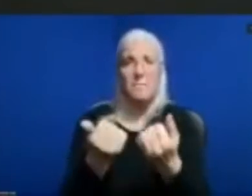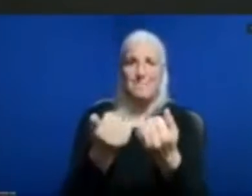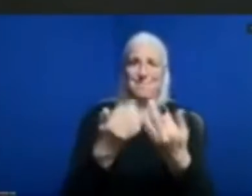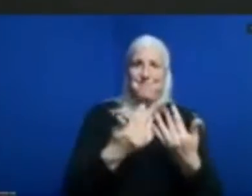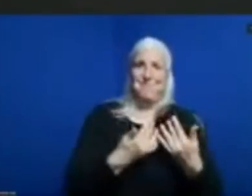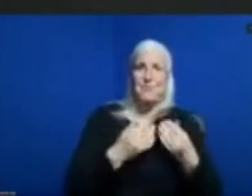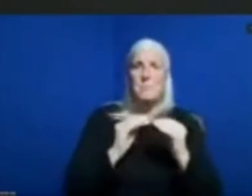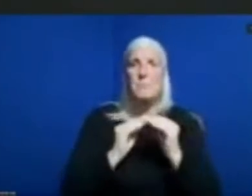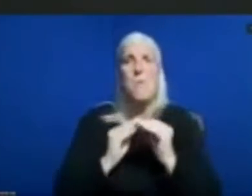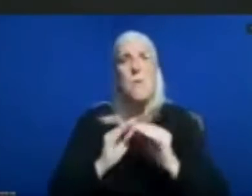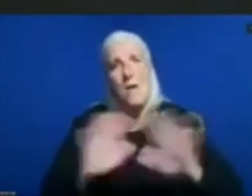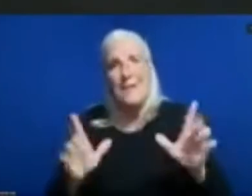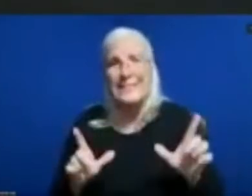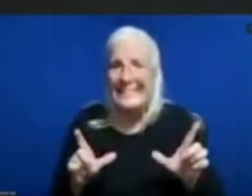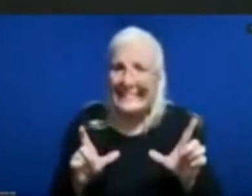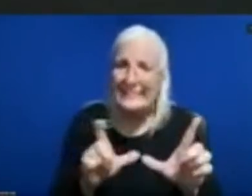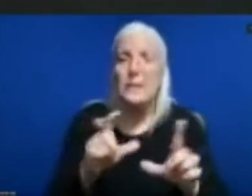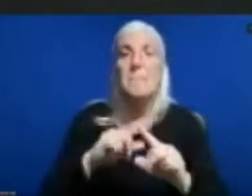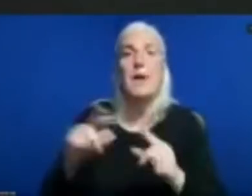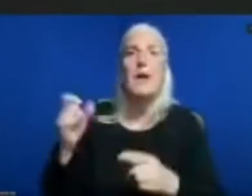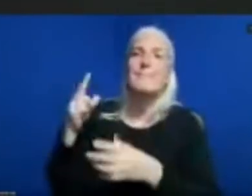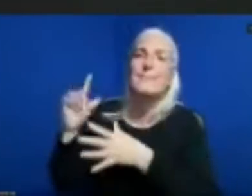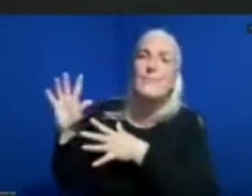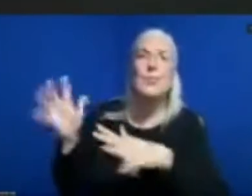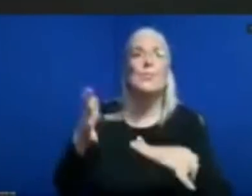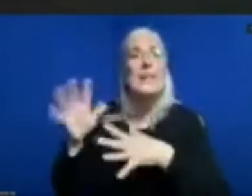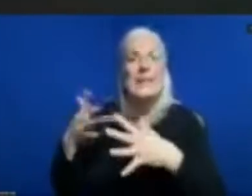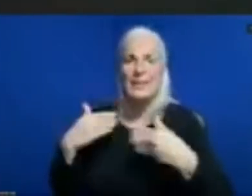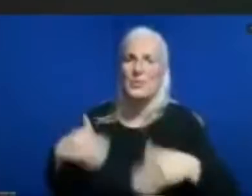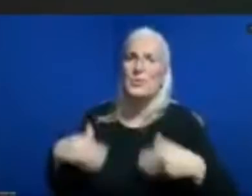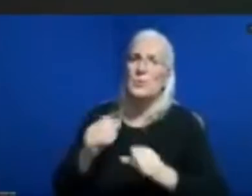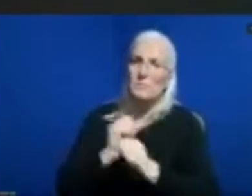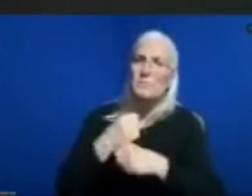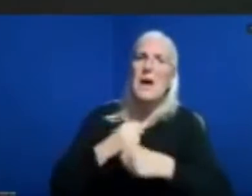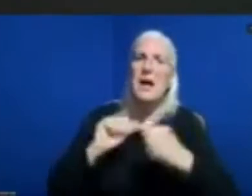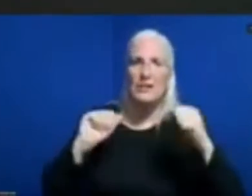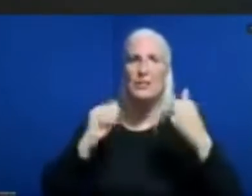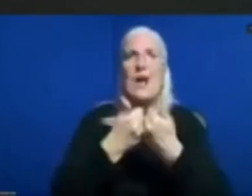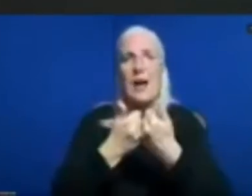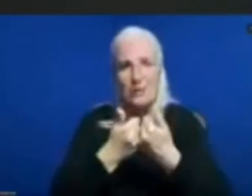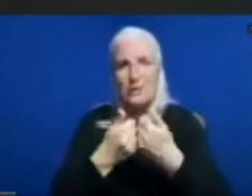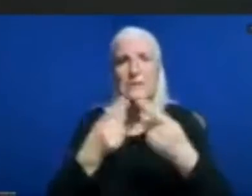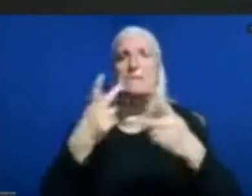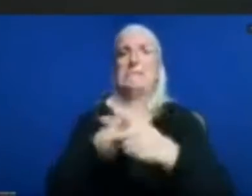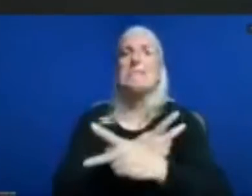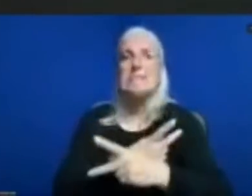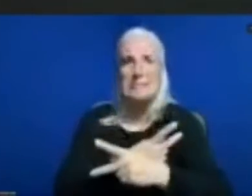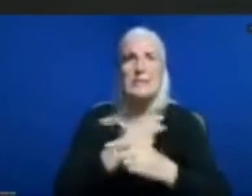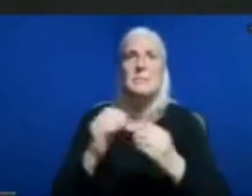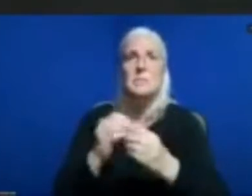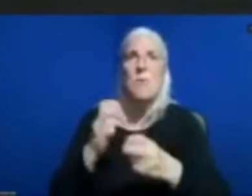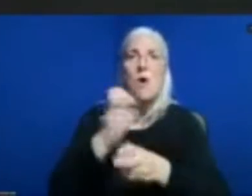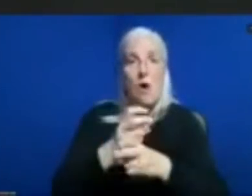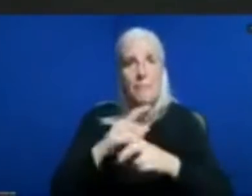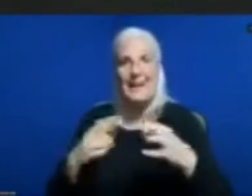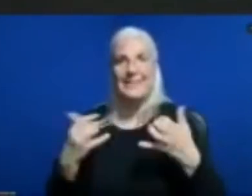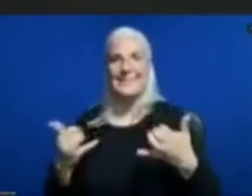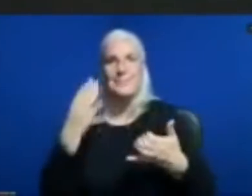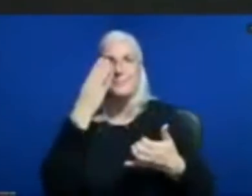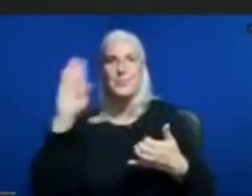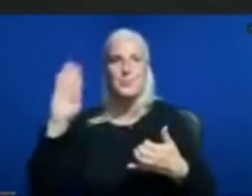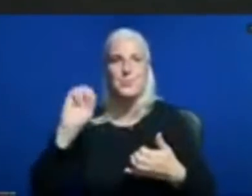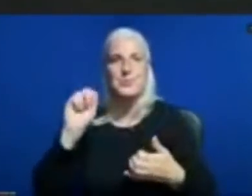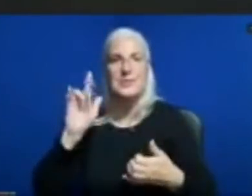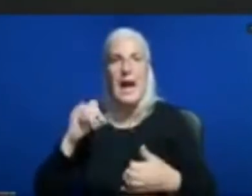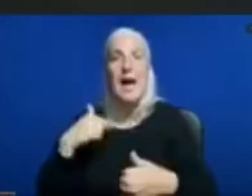several areas of the fire, it also gave us the opportunity to use our firefighting aerial resources to help give our